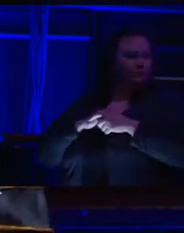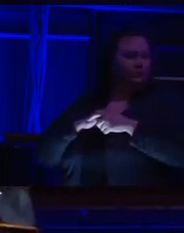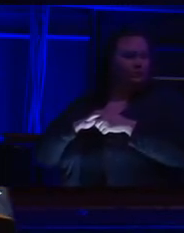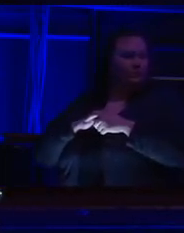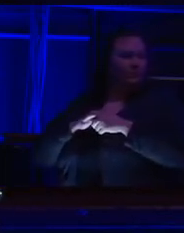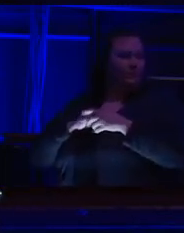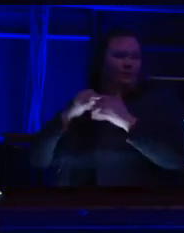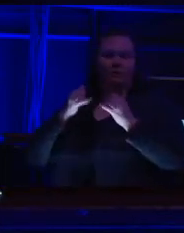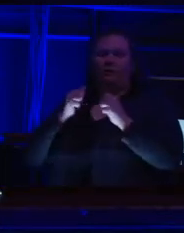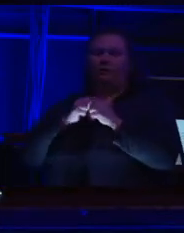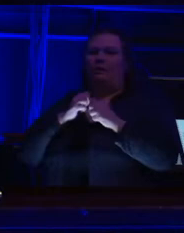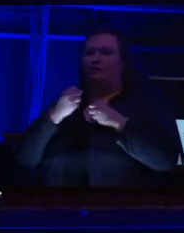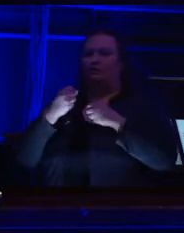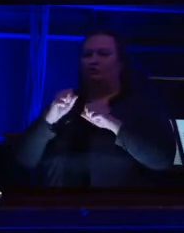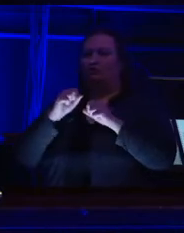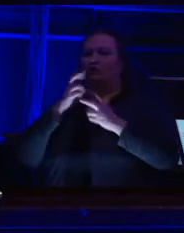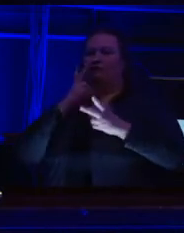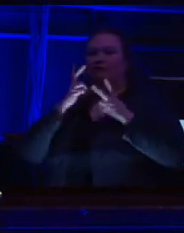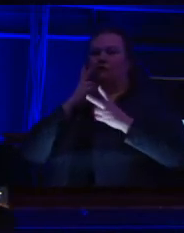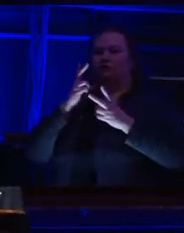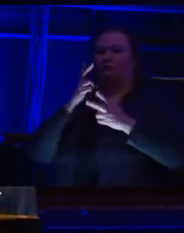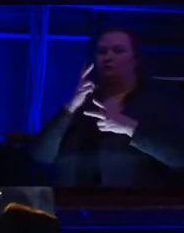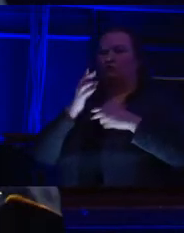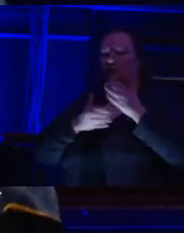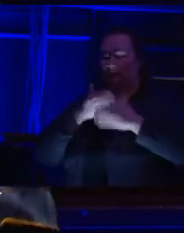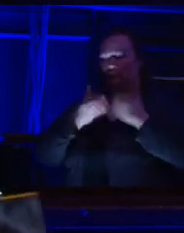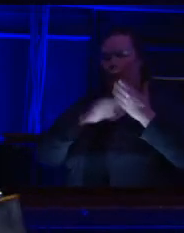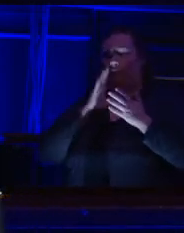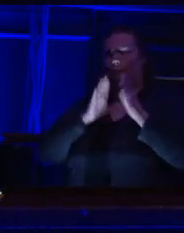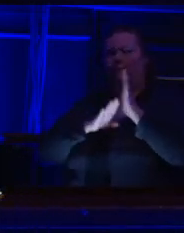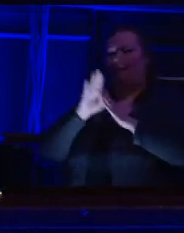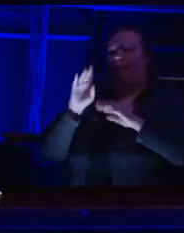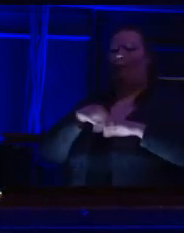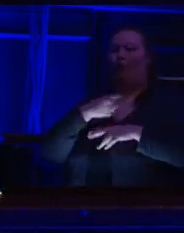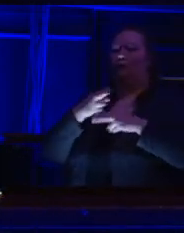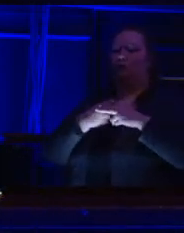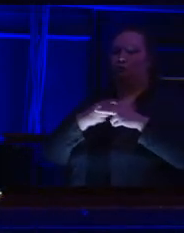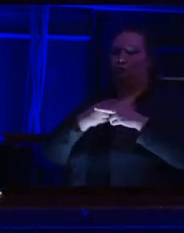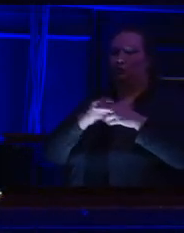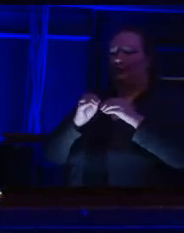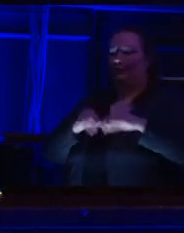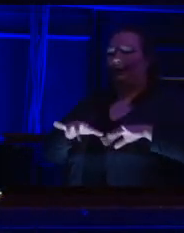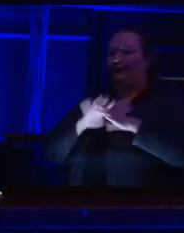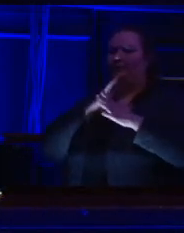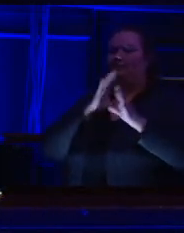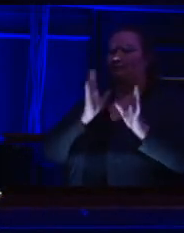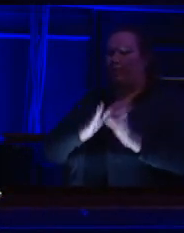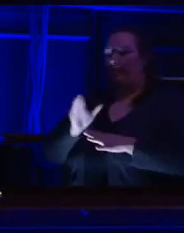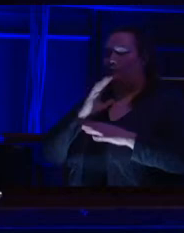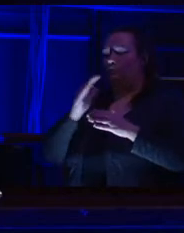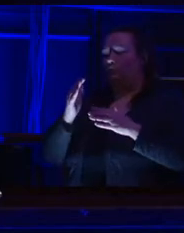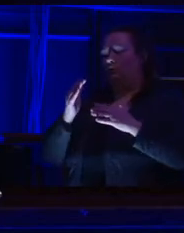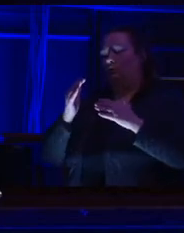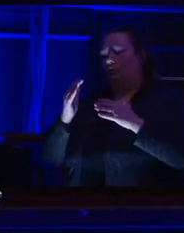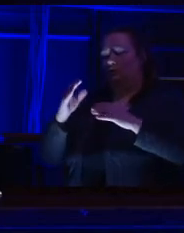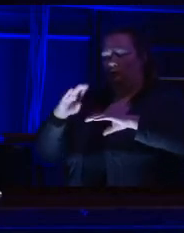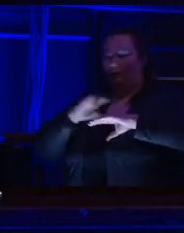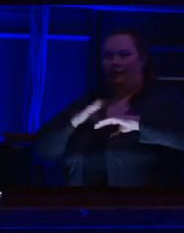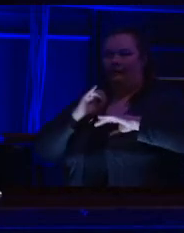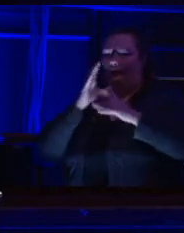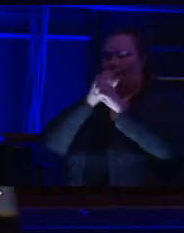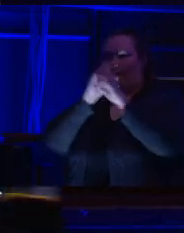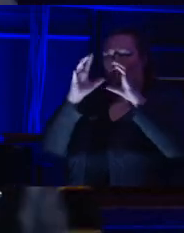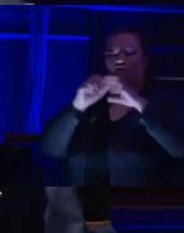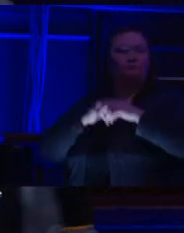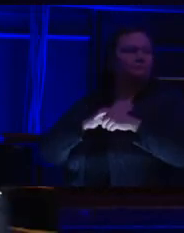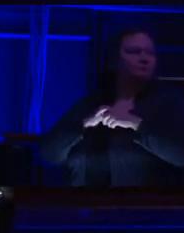Concurrently with our strategic visioning process, we will develop a long-term campus plan to fulfill that vision